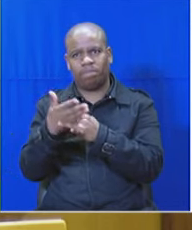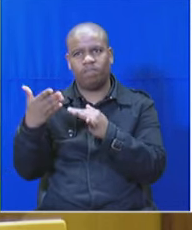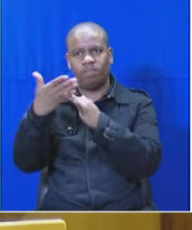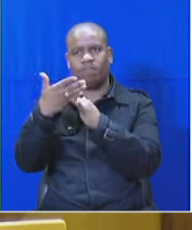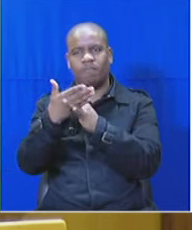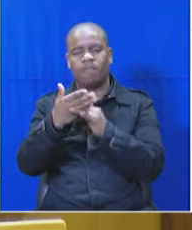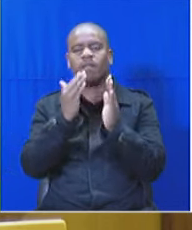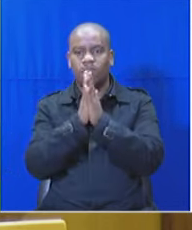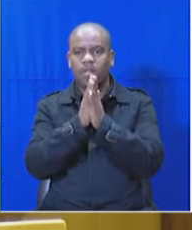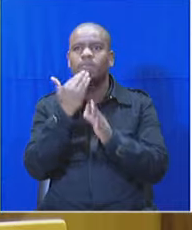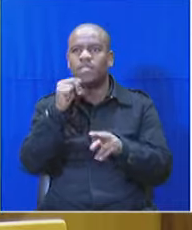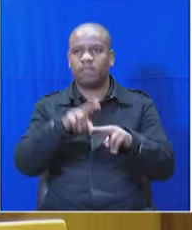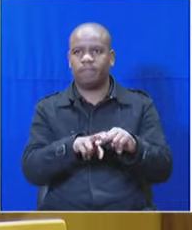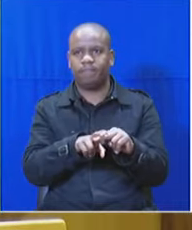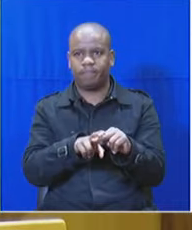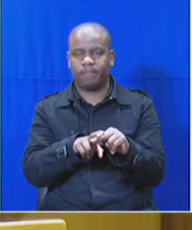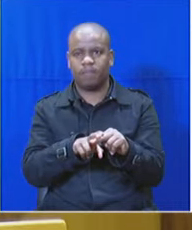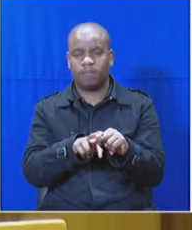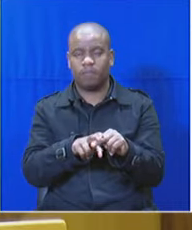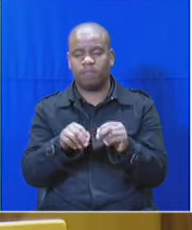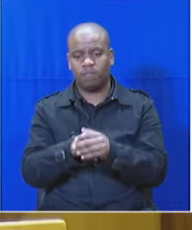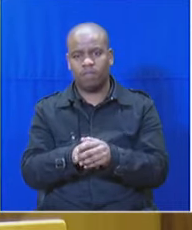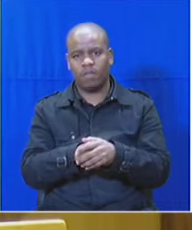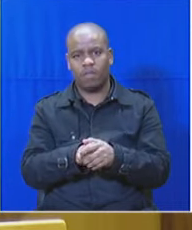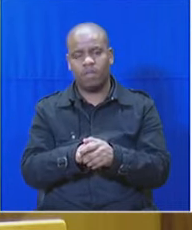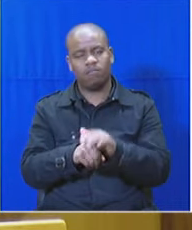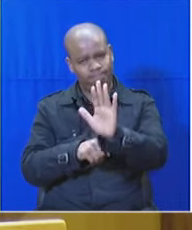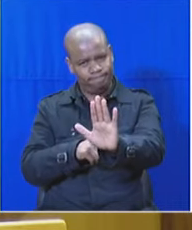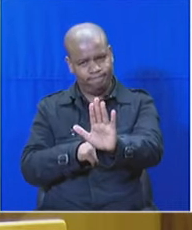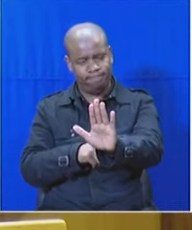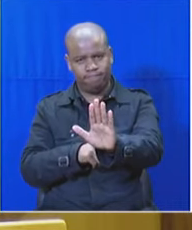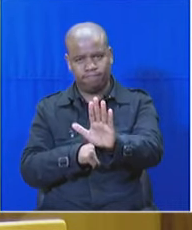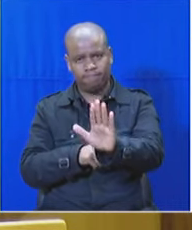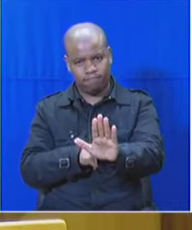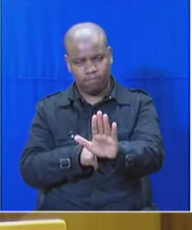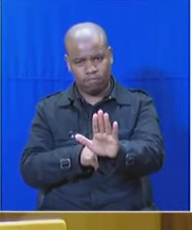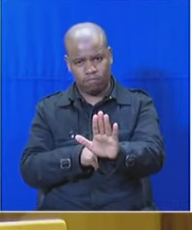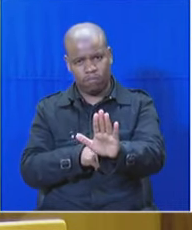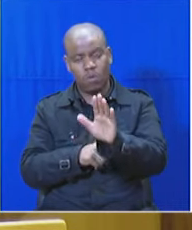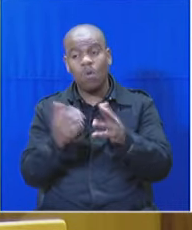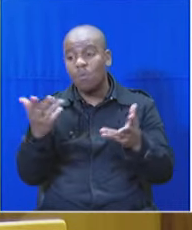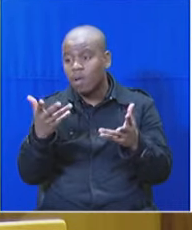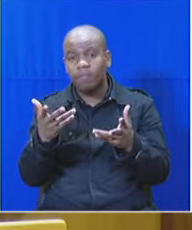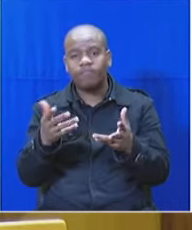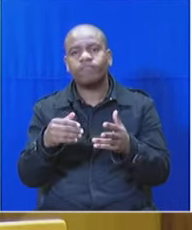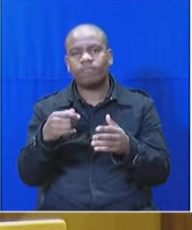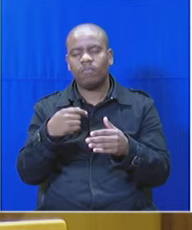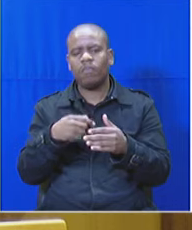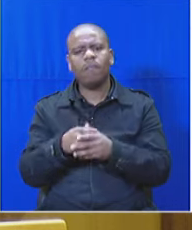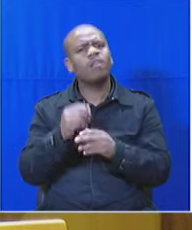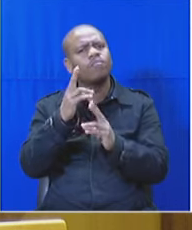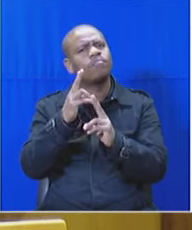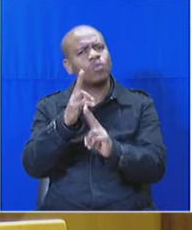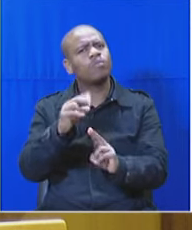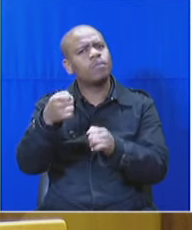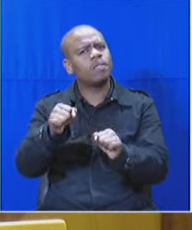seat? Honourable Chairperson, is it parliamentary? Sorry, who is? I'm here on your right. Yes. Honourable Chairperson, is it parliamentary